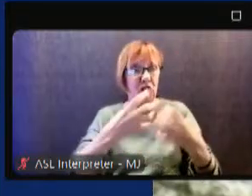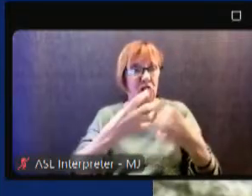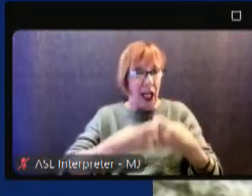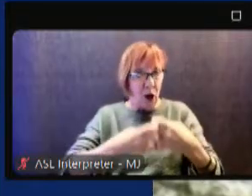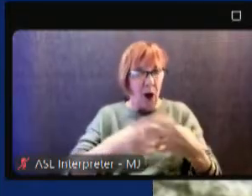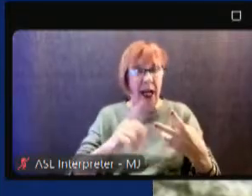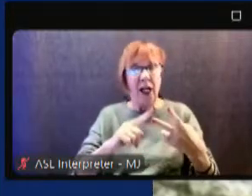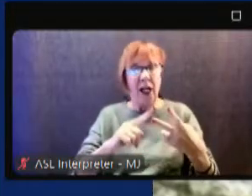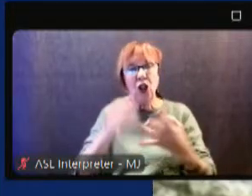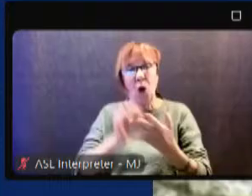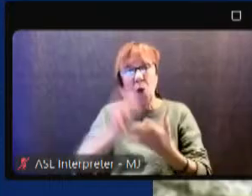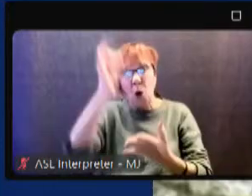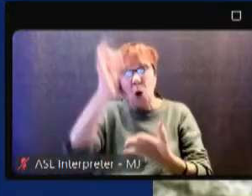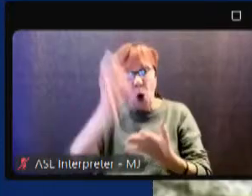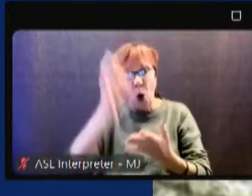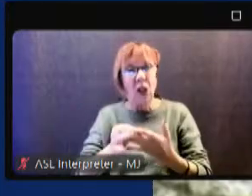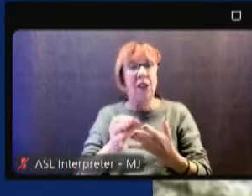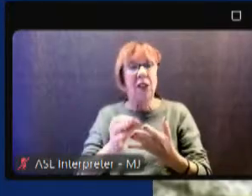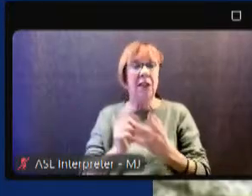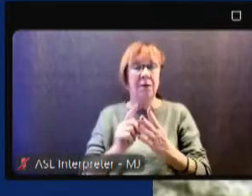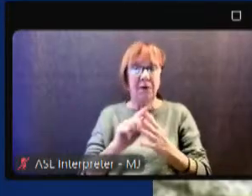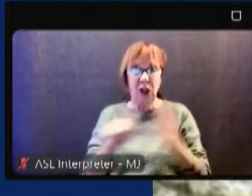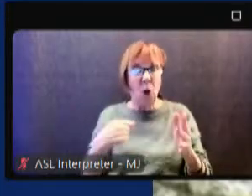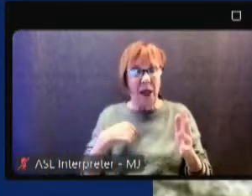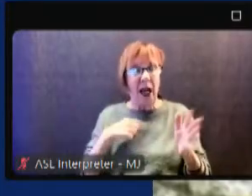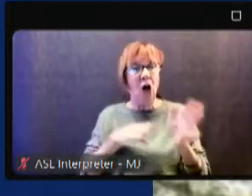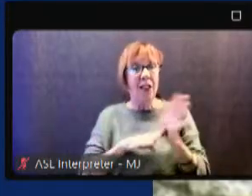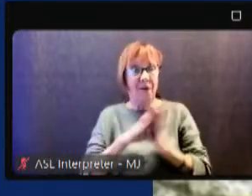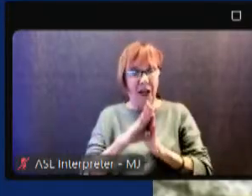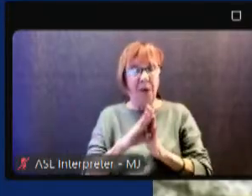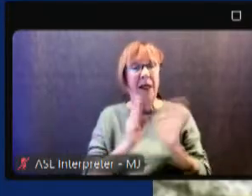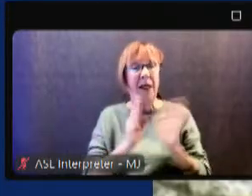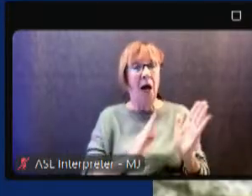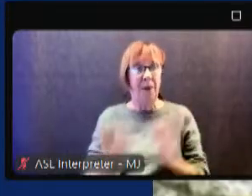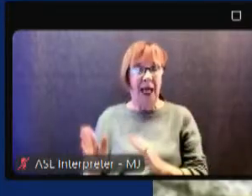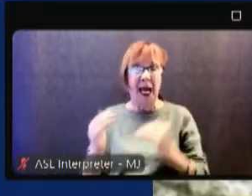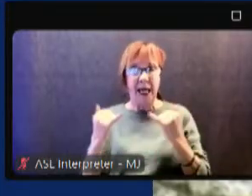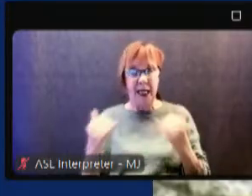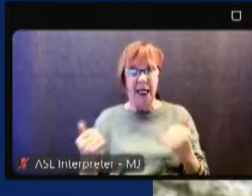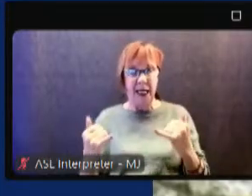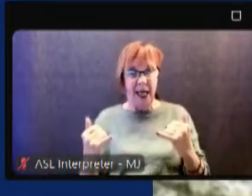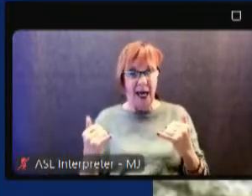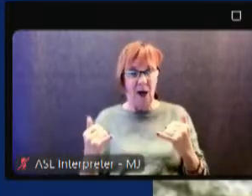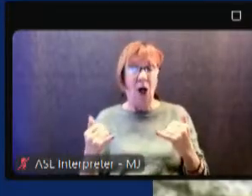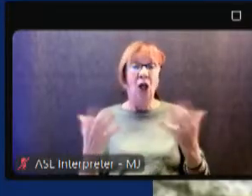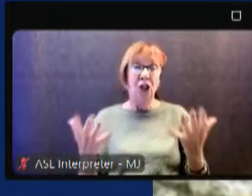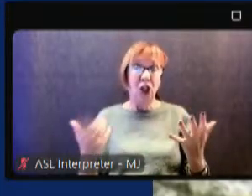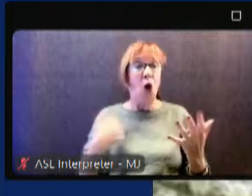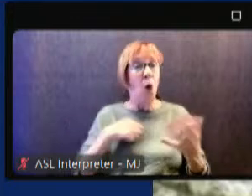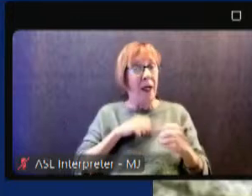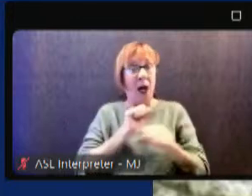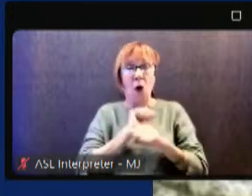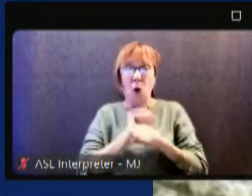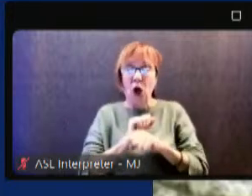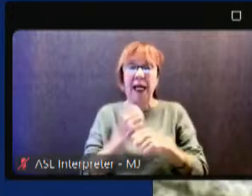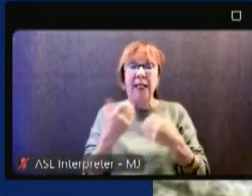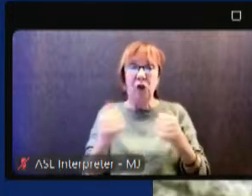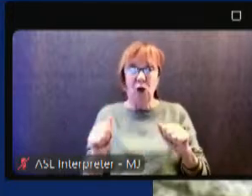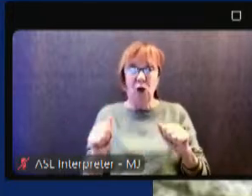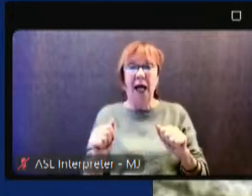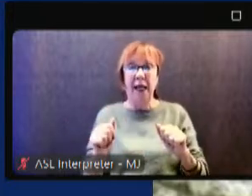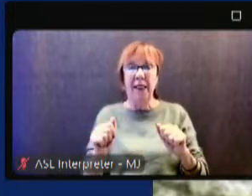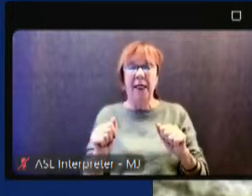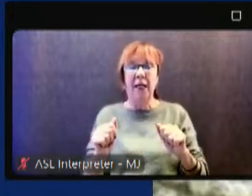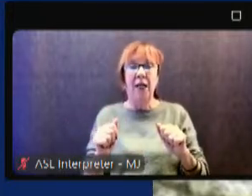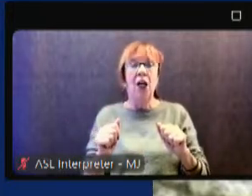solutions are now being developed. So in answer to the question, we're working on it, and we're trying to get temporary or more